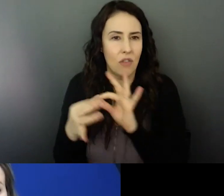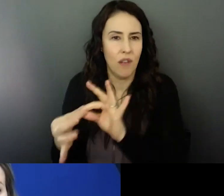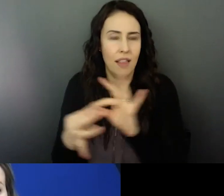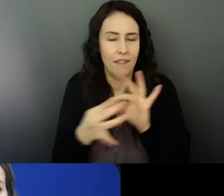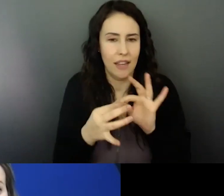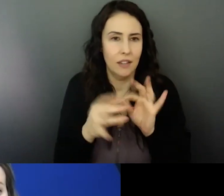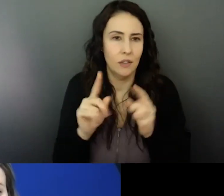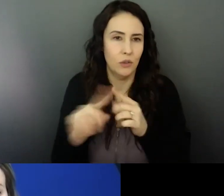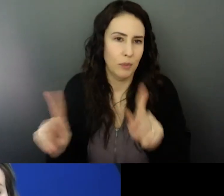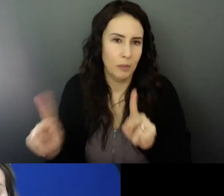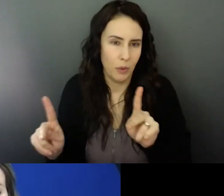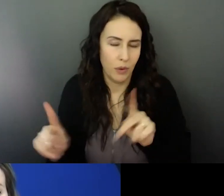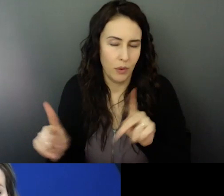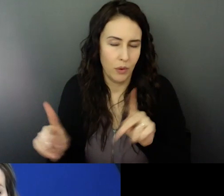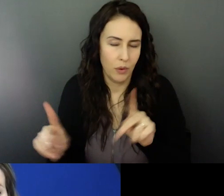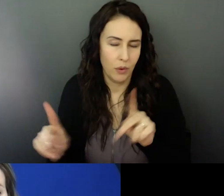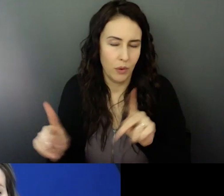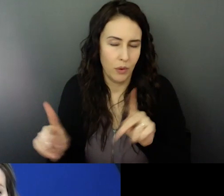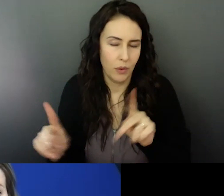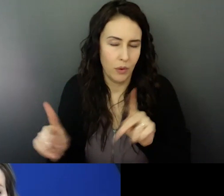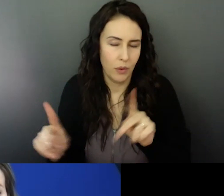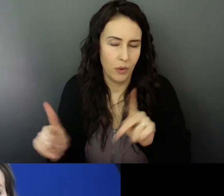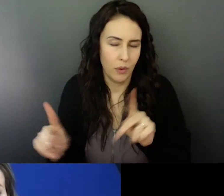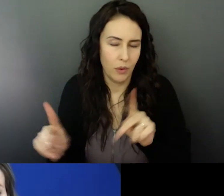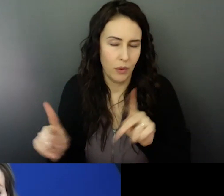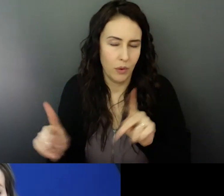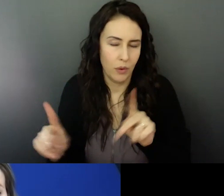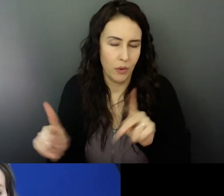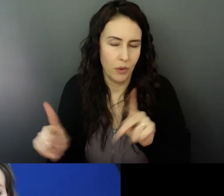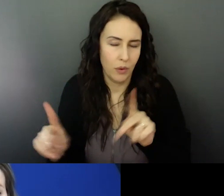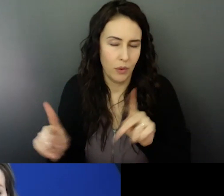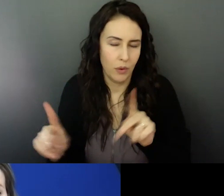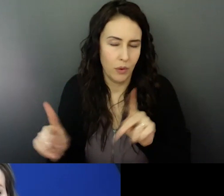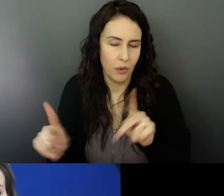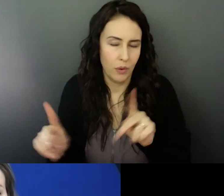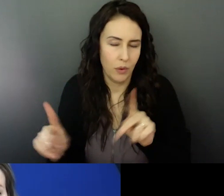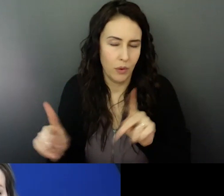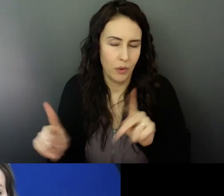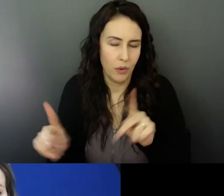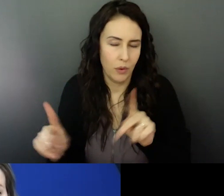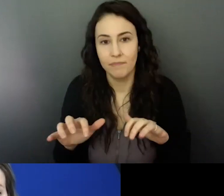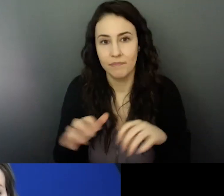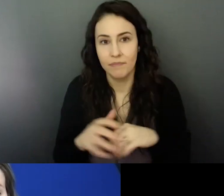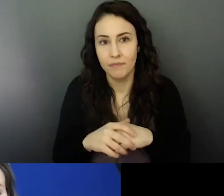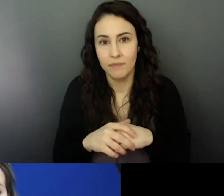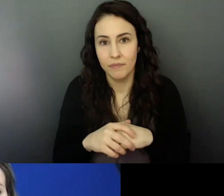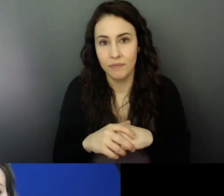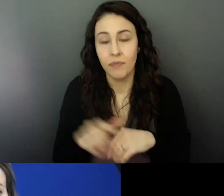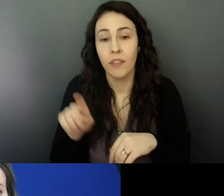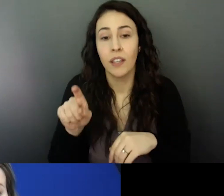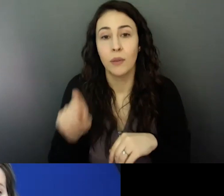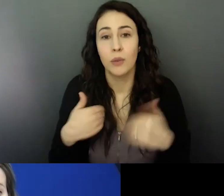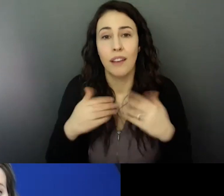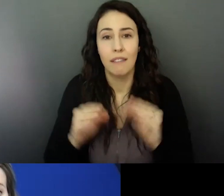I believe. Programs and credentials need to be well-designed and meet learners where they're at. You need to have clear